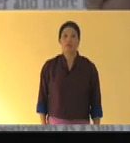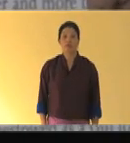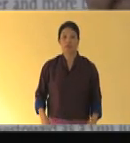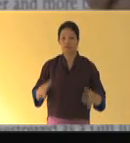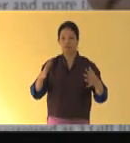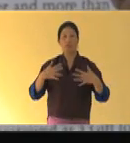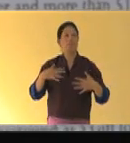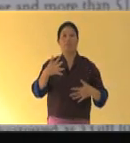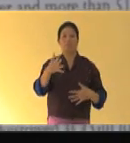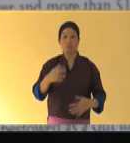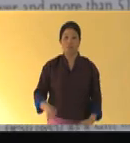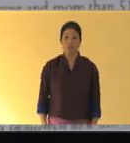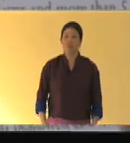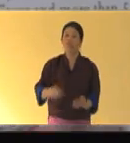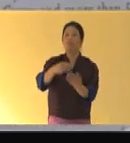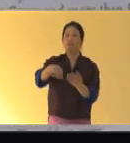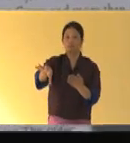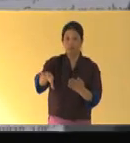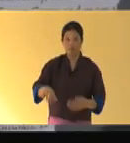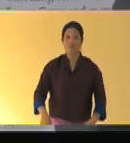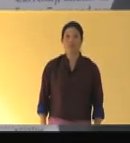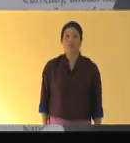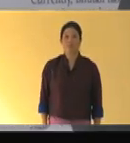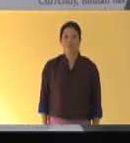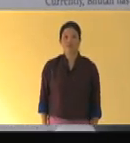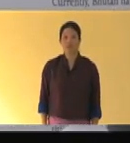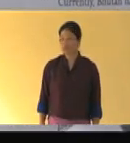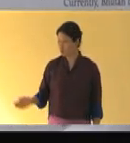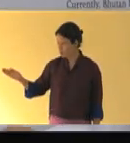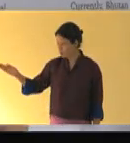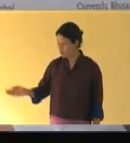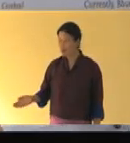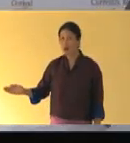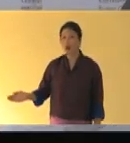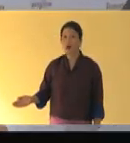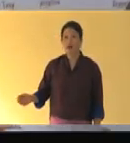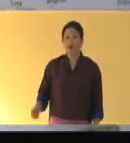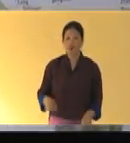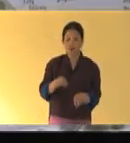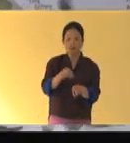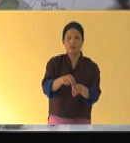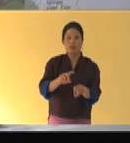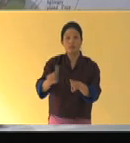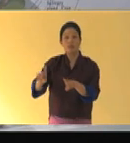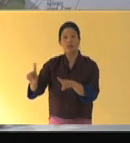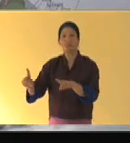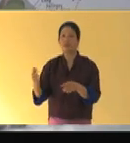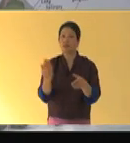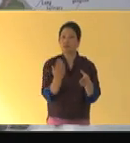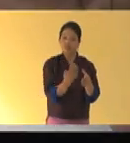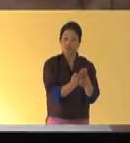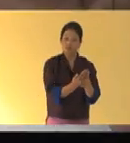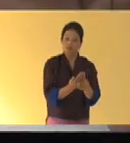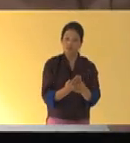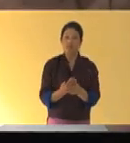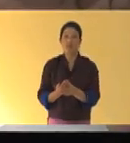of invasive species in Bhutan. So similarly, we have been documenting lots of other snail species. So this is one of the four